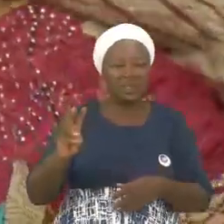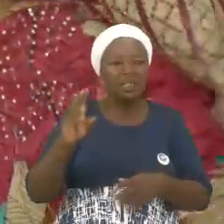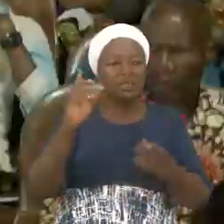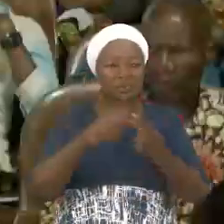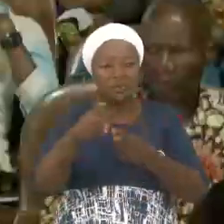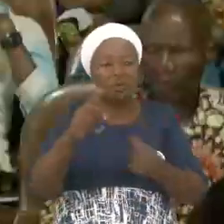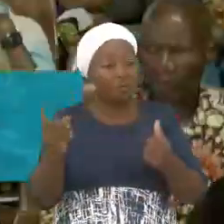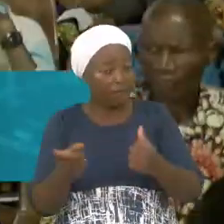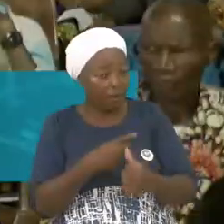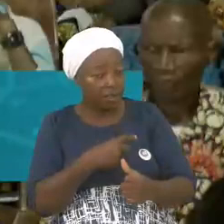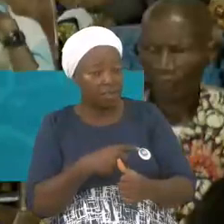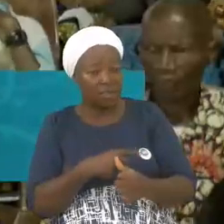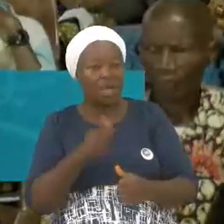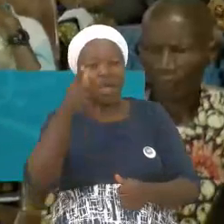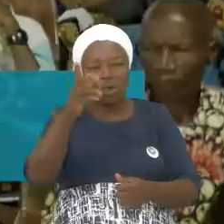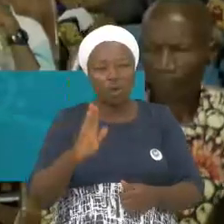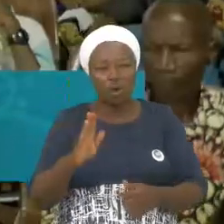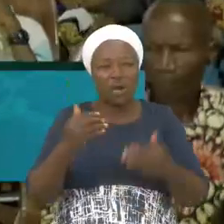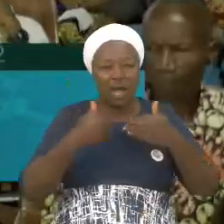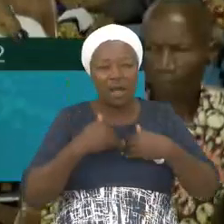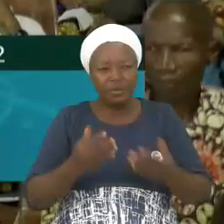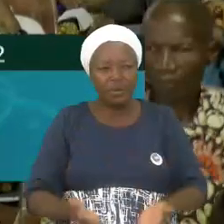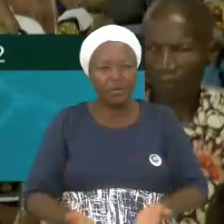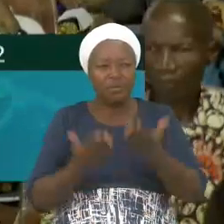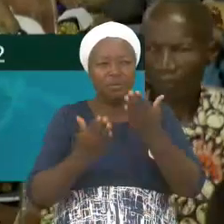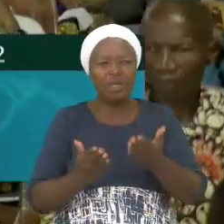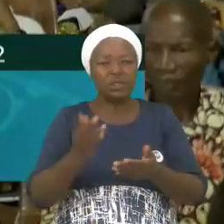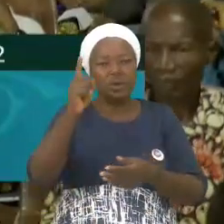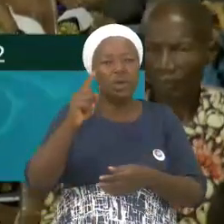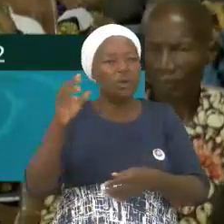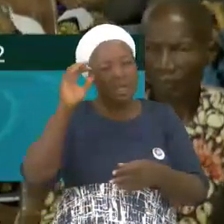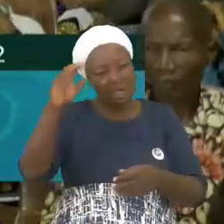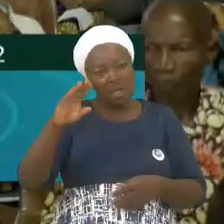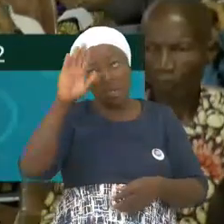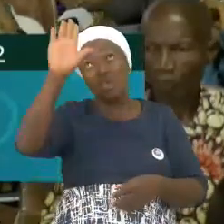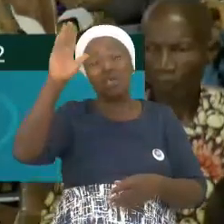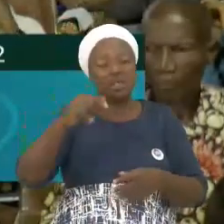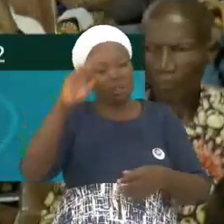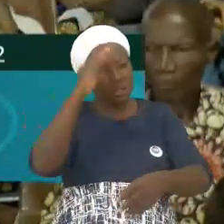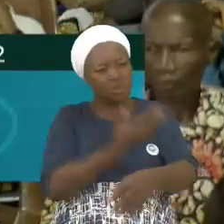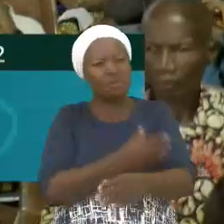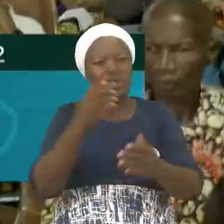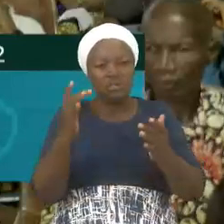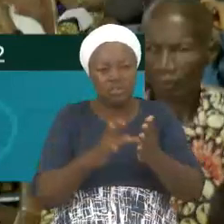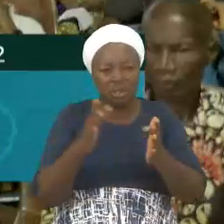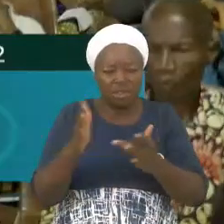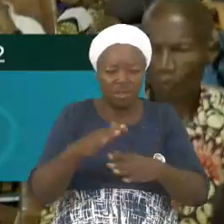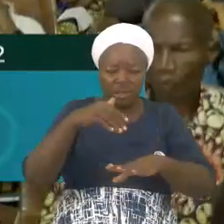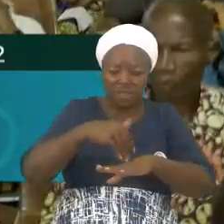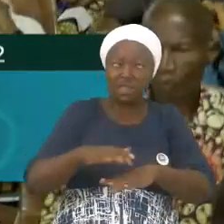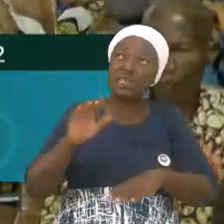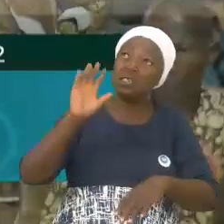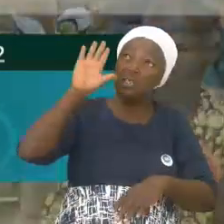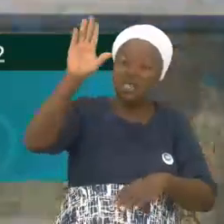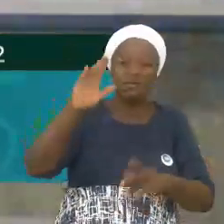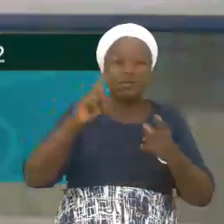first, God, having raised up his Son, Jesus, sent him to